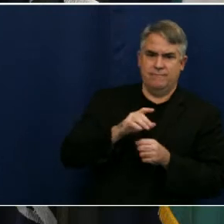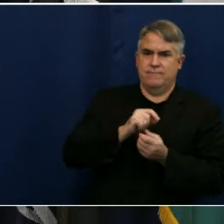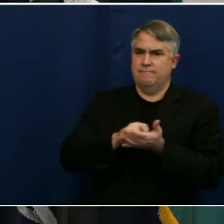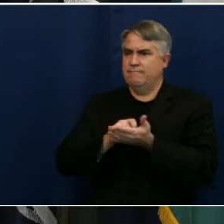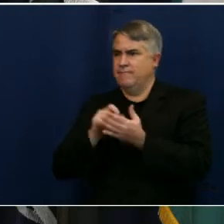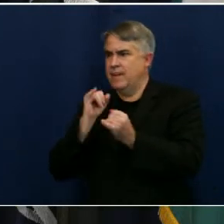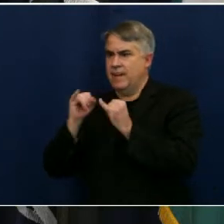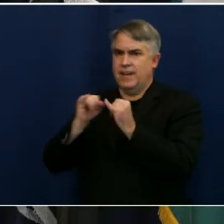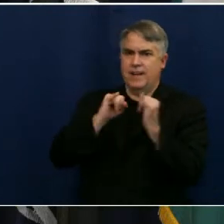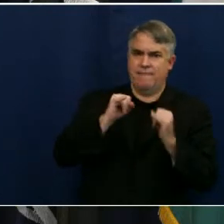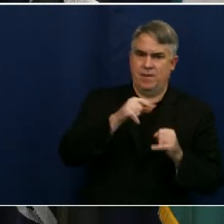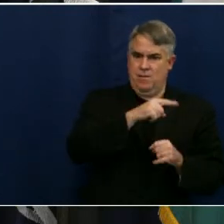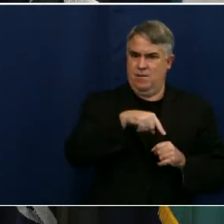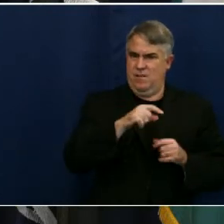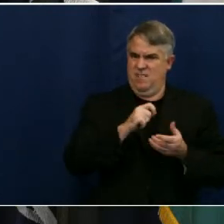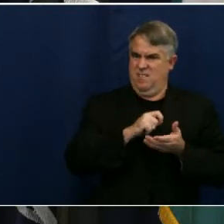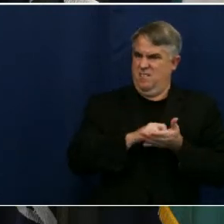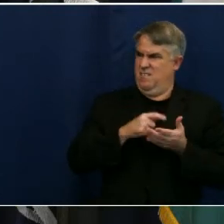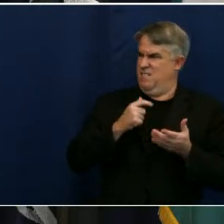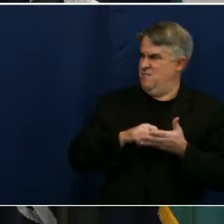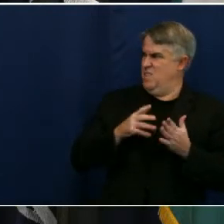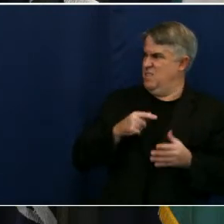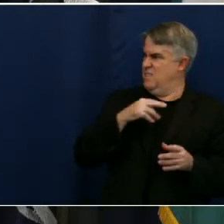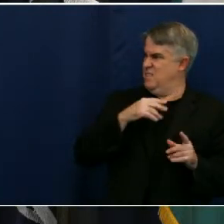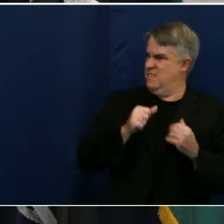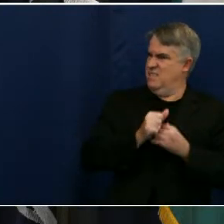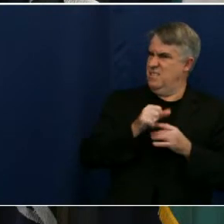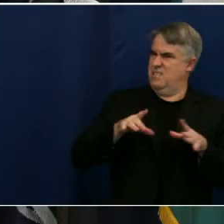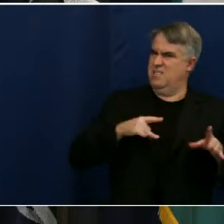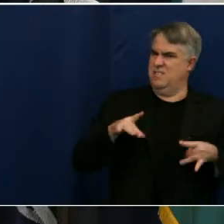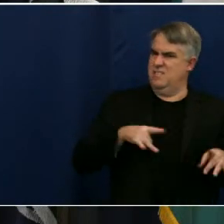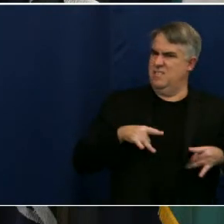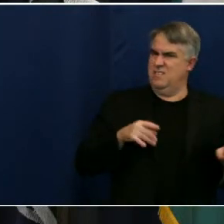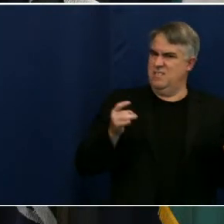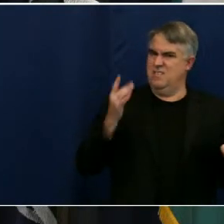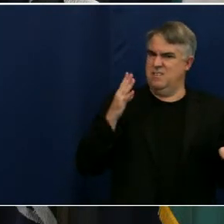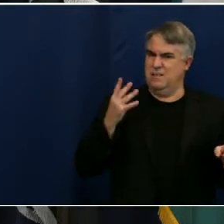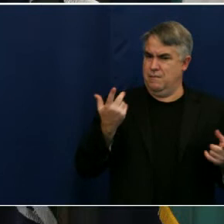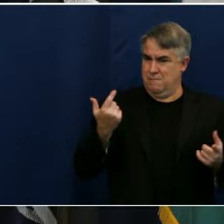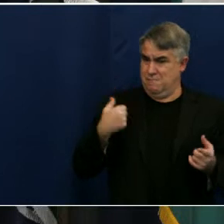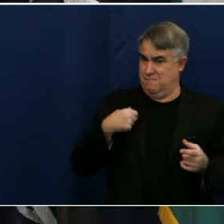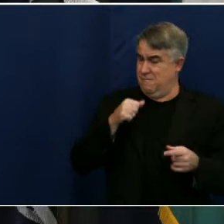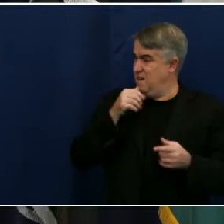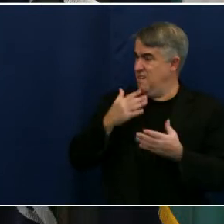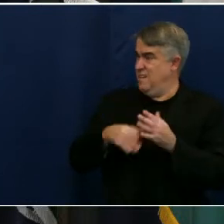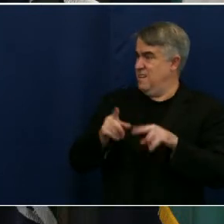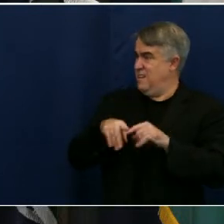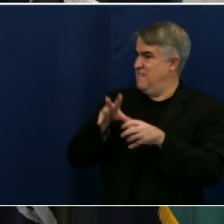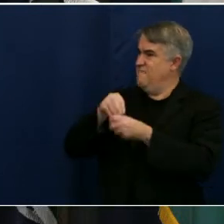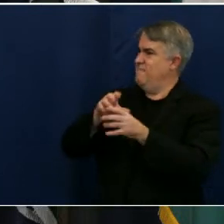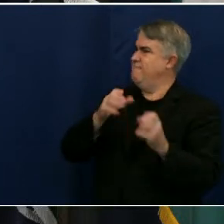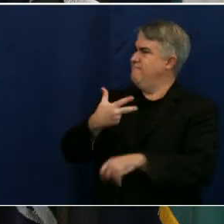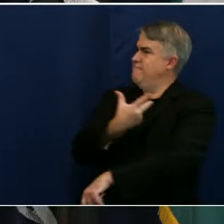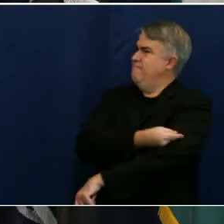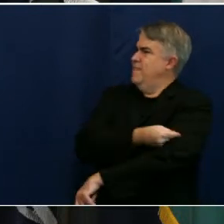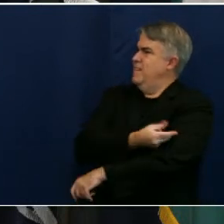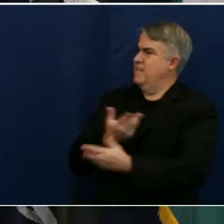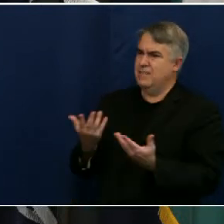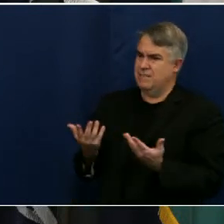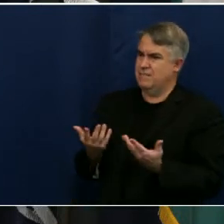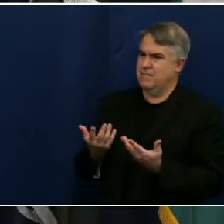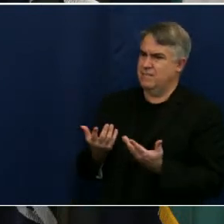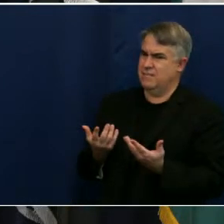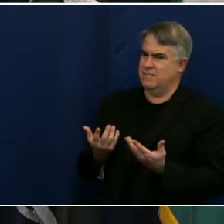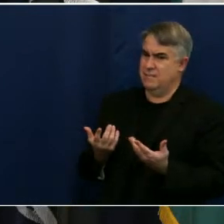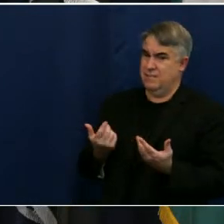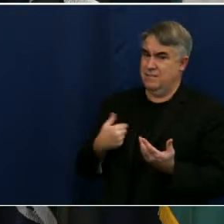do. That's considered essential, and yet we're not on the list for getting the vaccine anytime soon unless you happen to